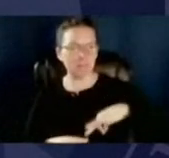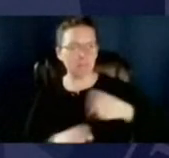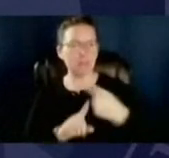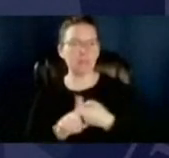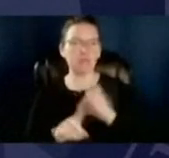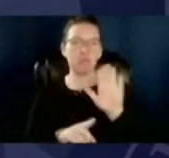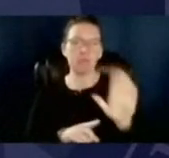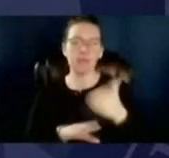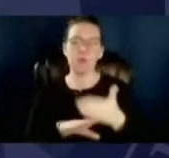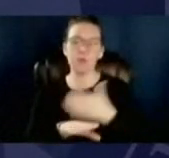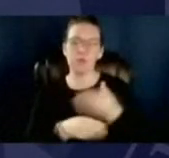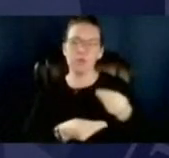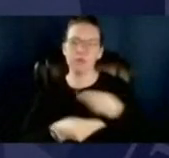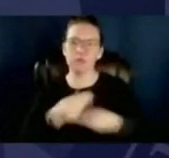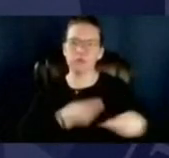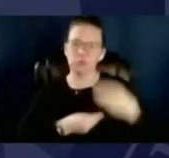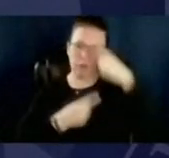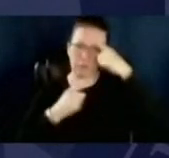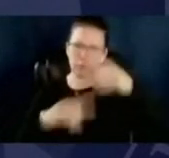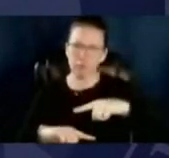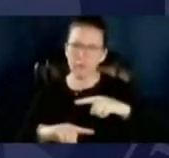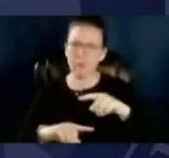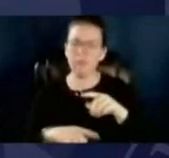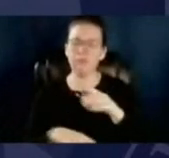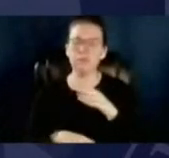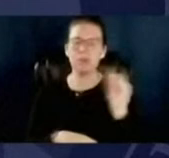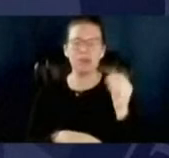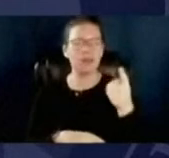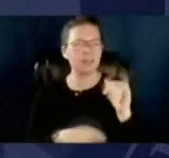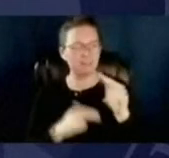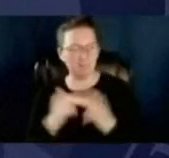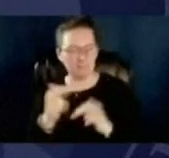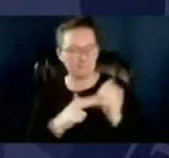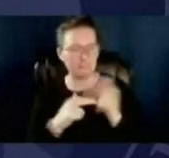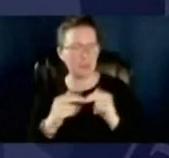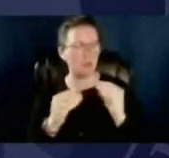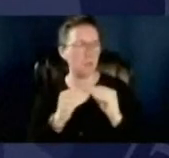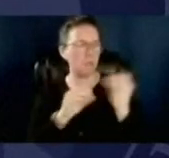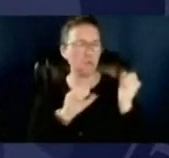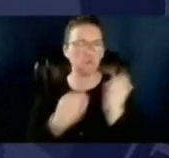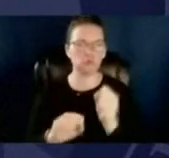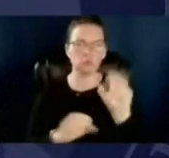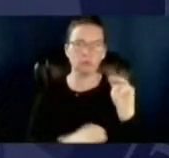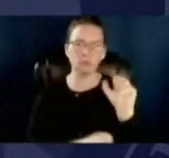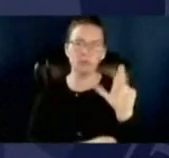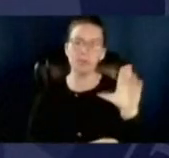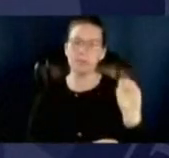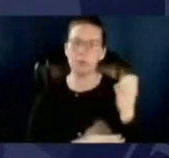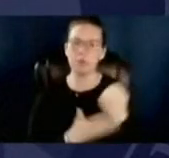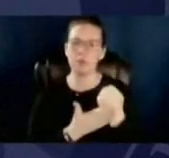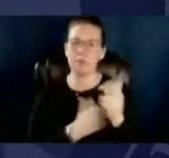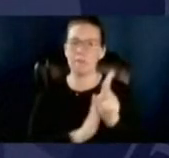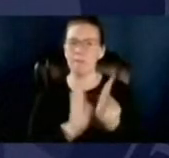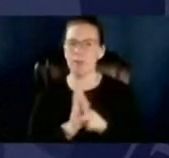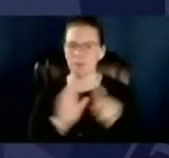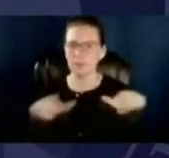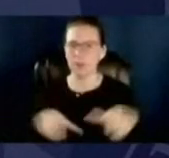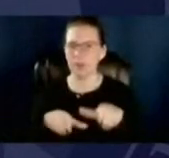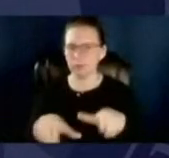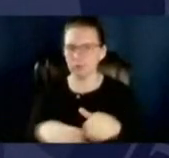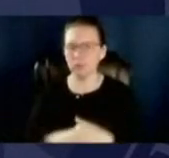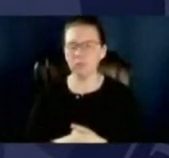trade, and they have built up buffers and taken strong macroeconomic policy actions.